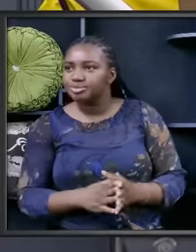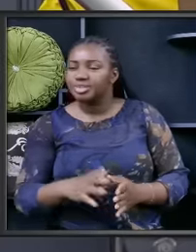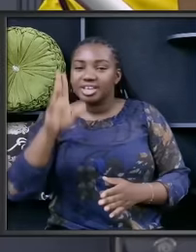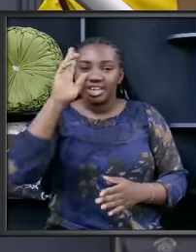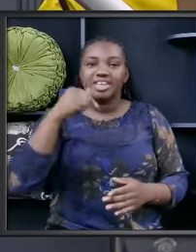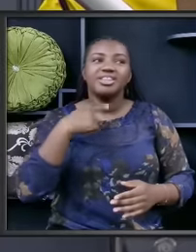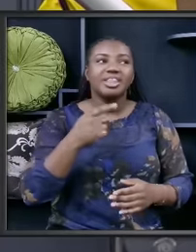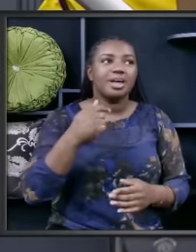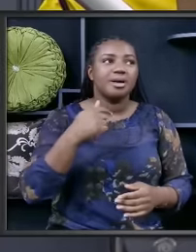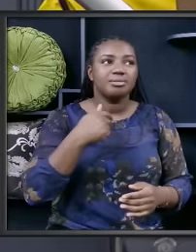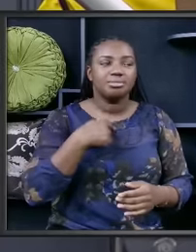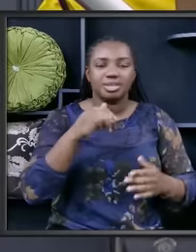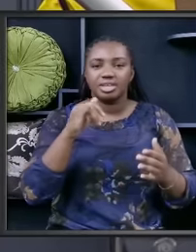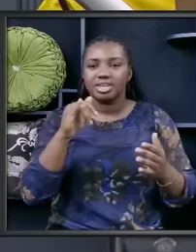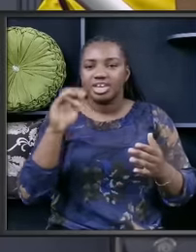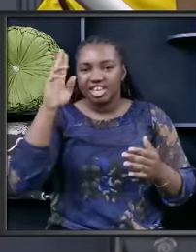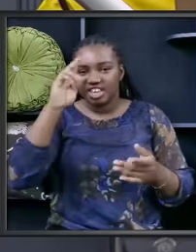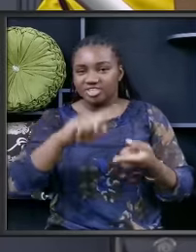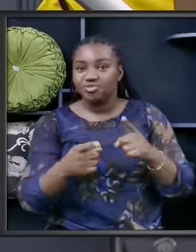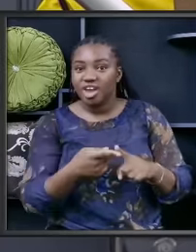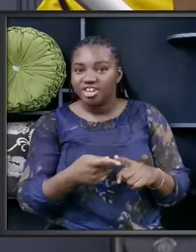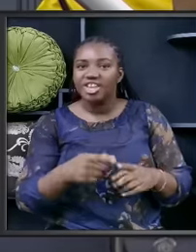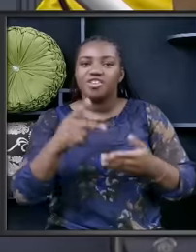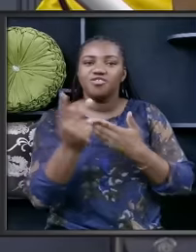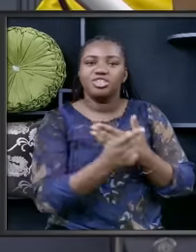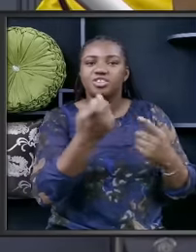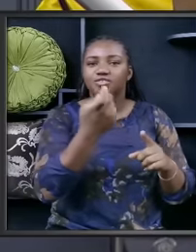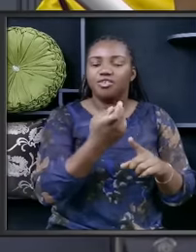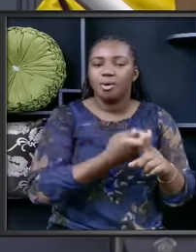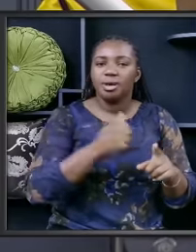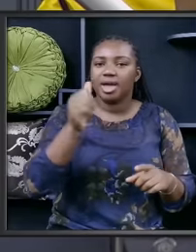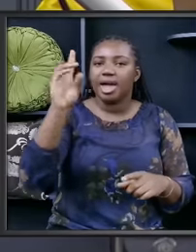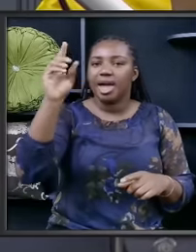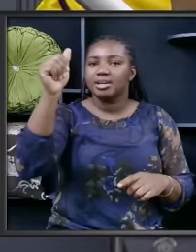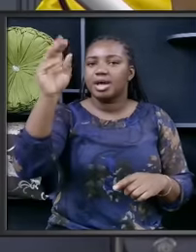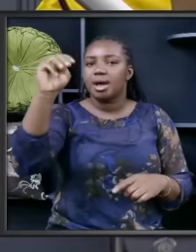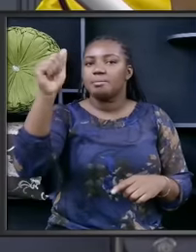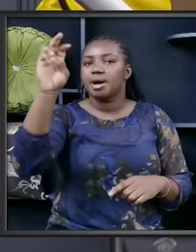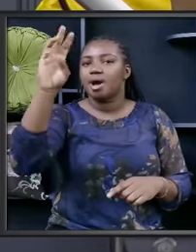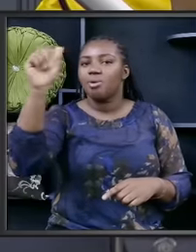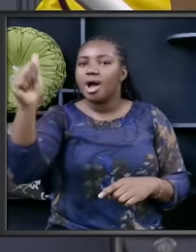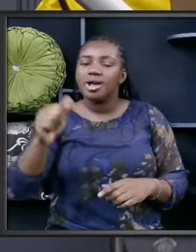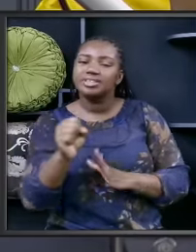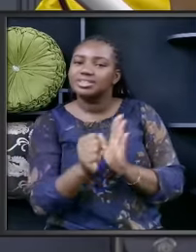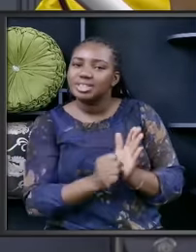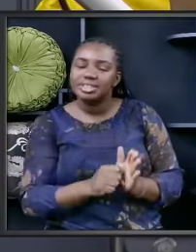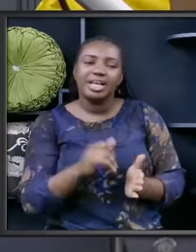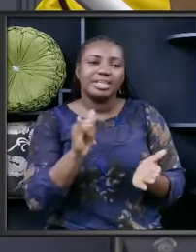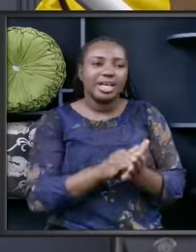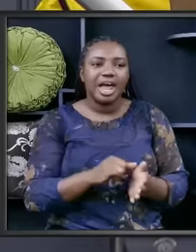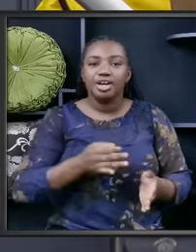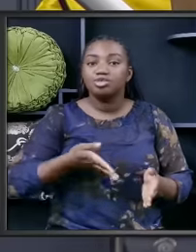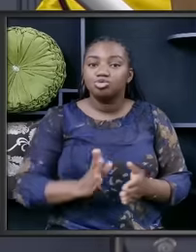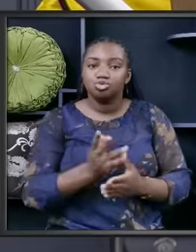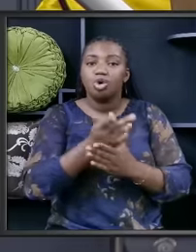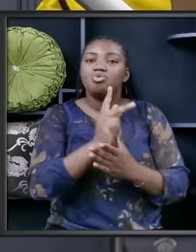they go in friend they visit him from Adamawa State. Mm-hmm. I say okay. Say make I cook food. I enter kitchen cook